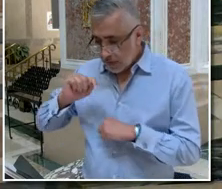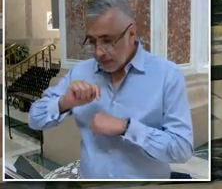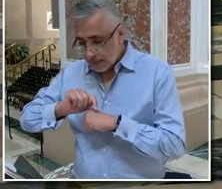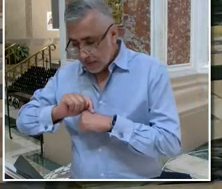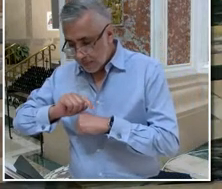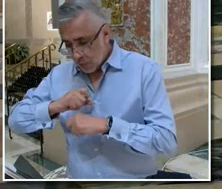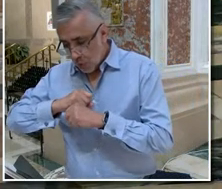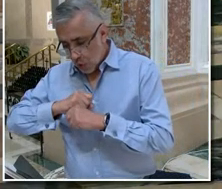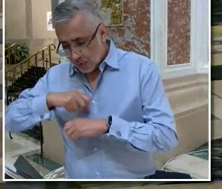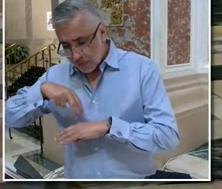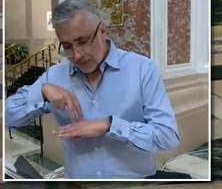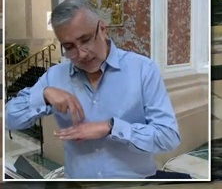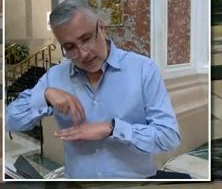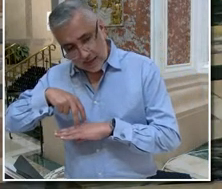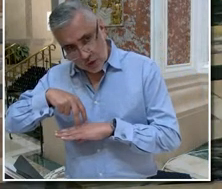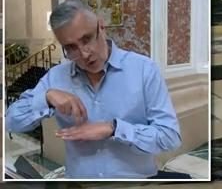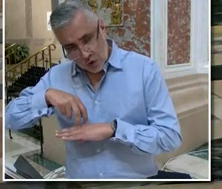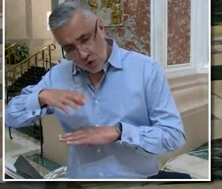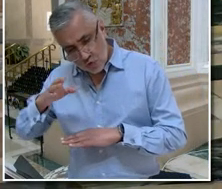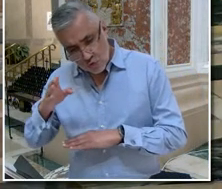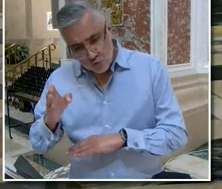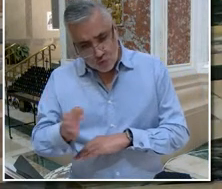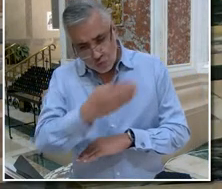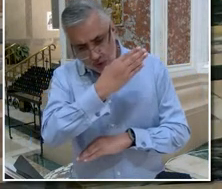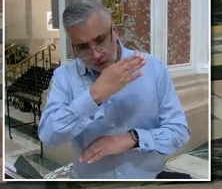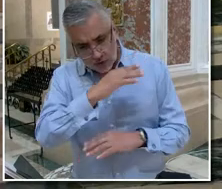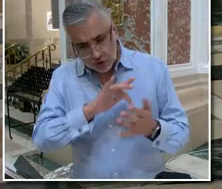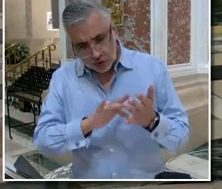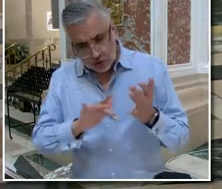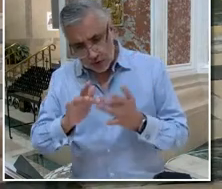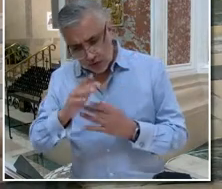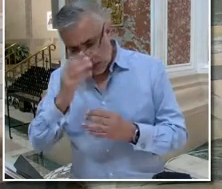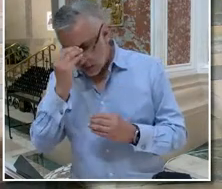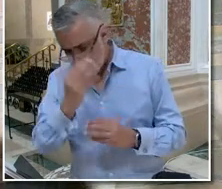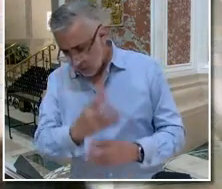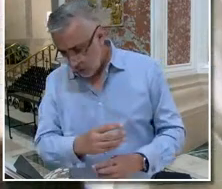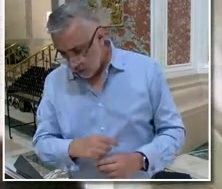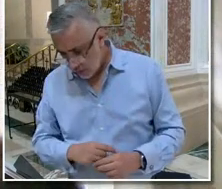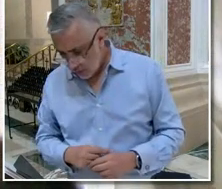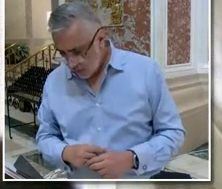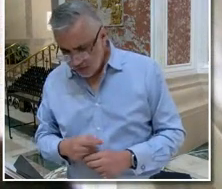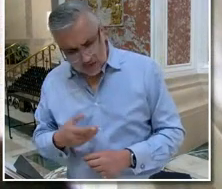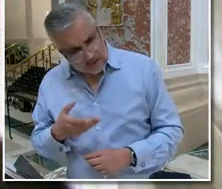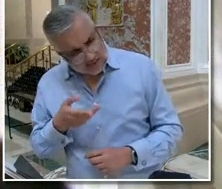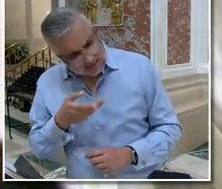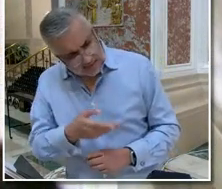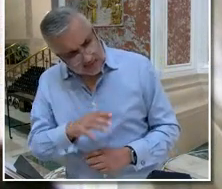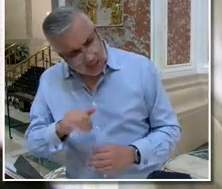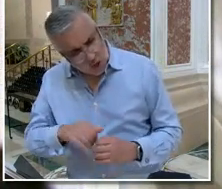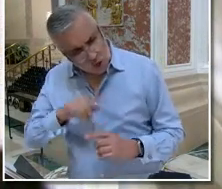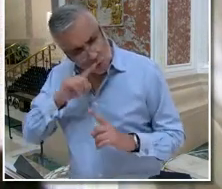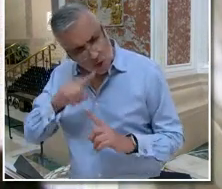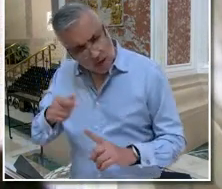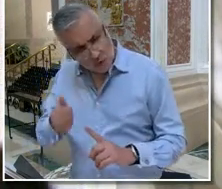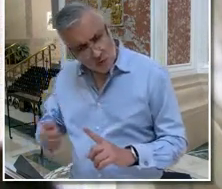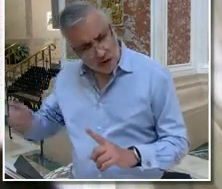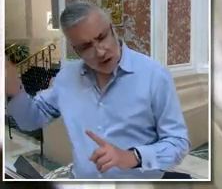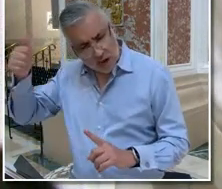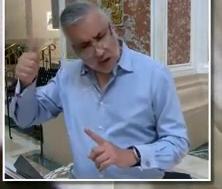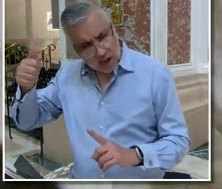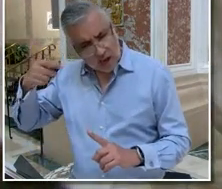guards standing there struck Jesus and said, "Is this the way you answer the high